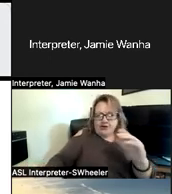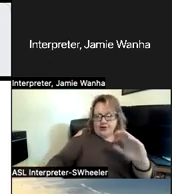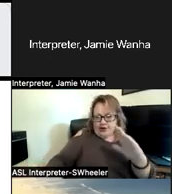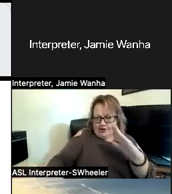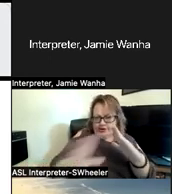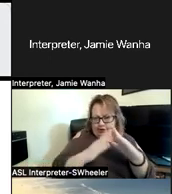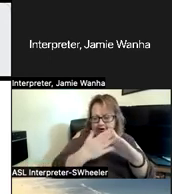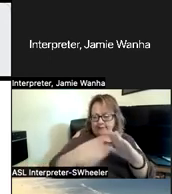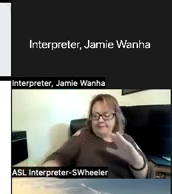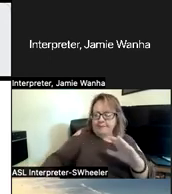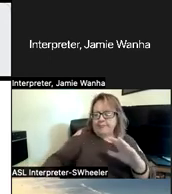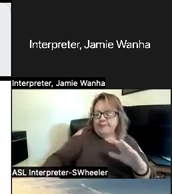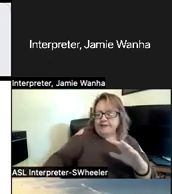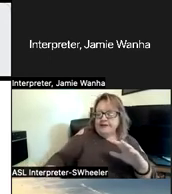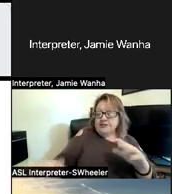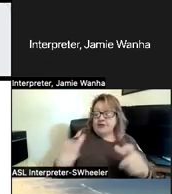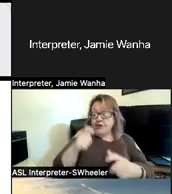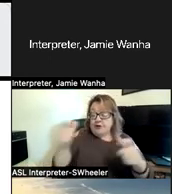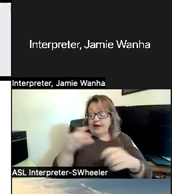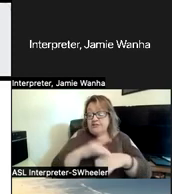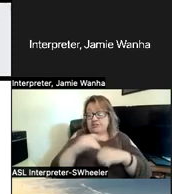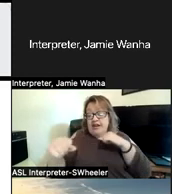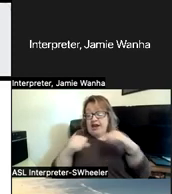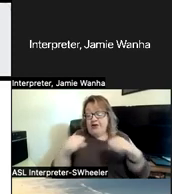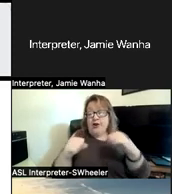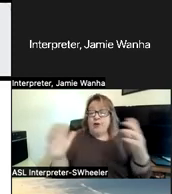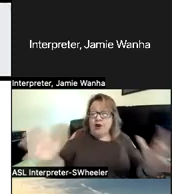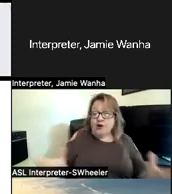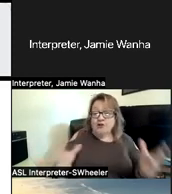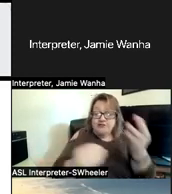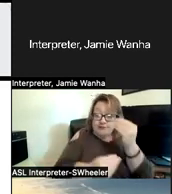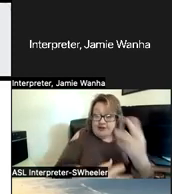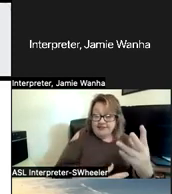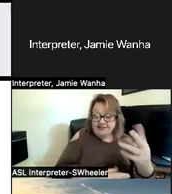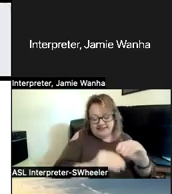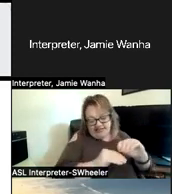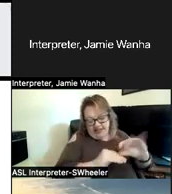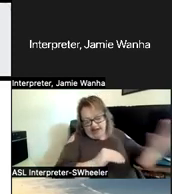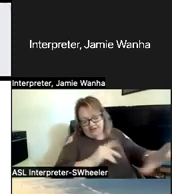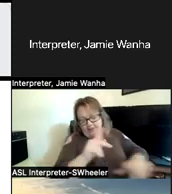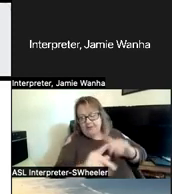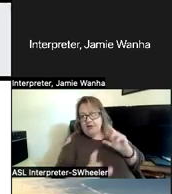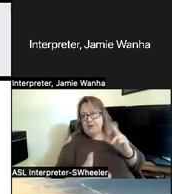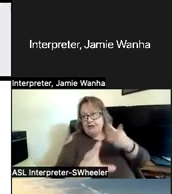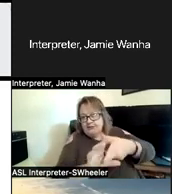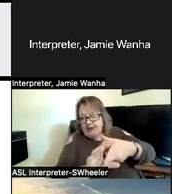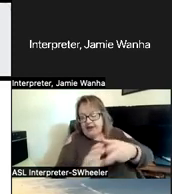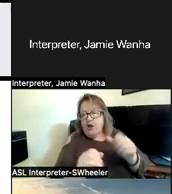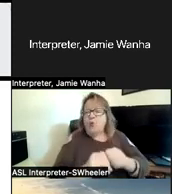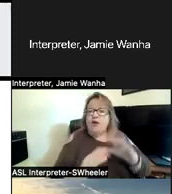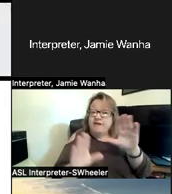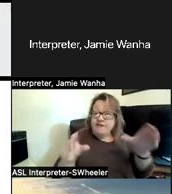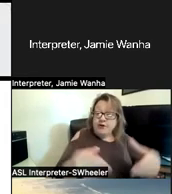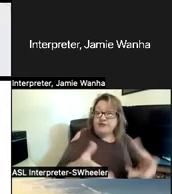And so like for the Great Shakeout, we encourage stuff, information on that, get that out to people to participate. We've been focusing very